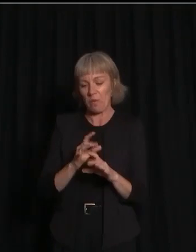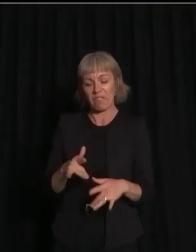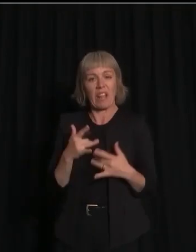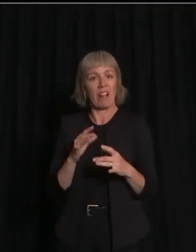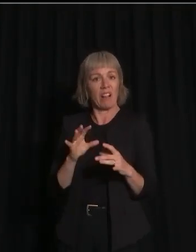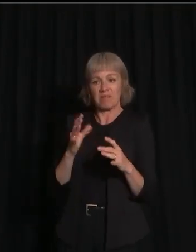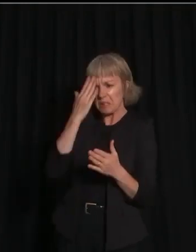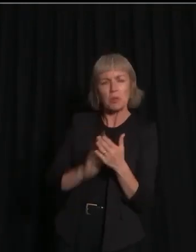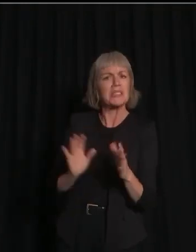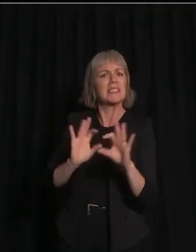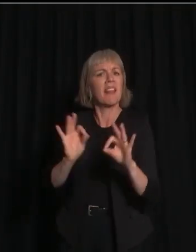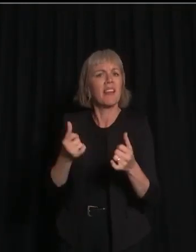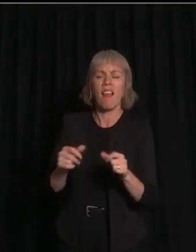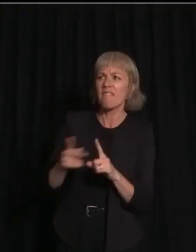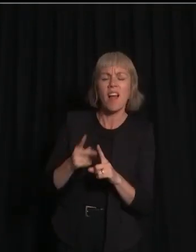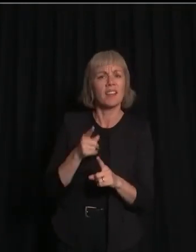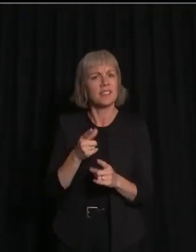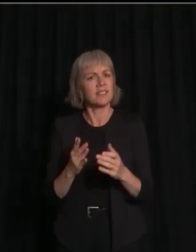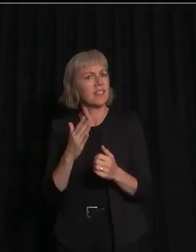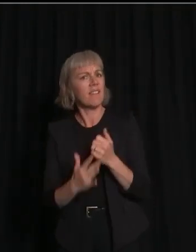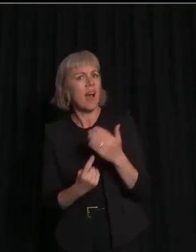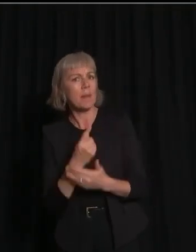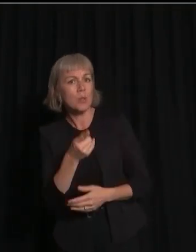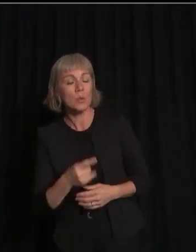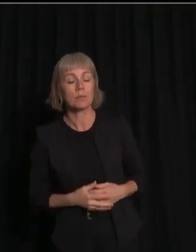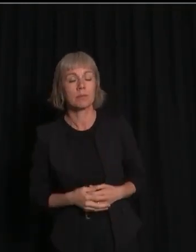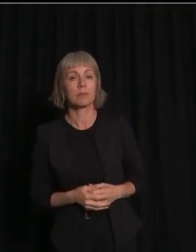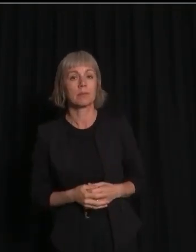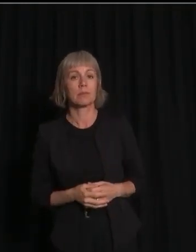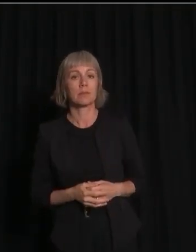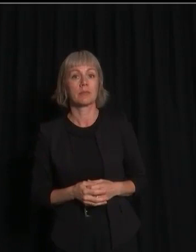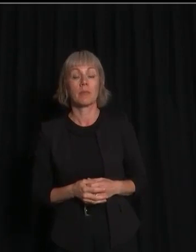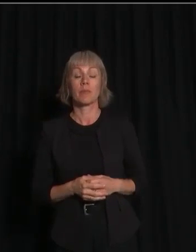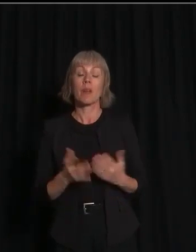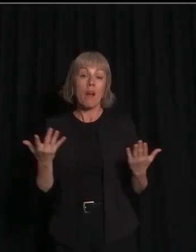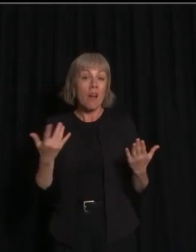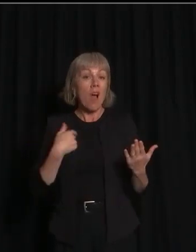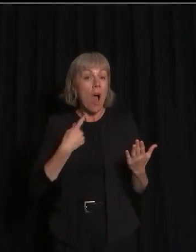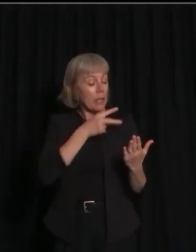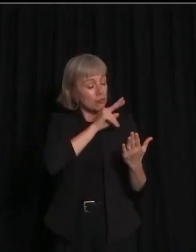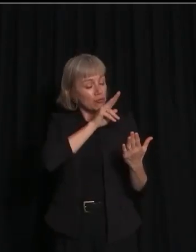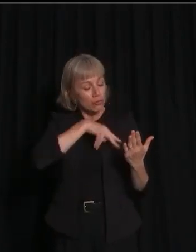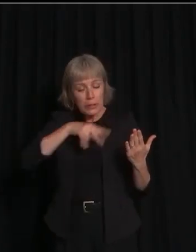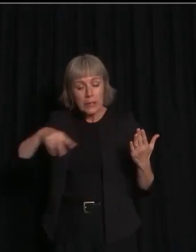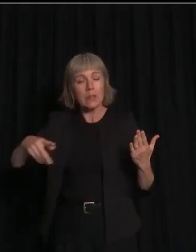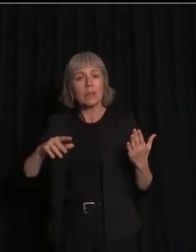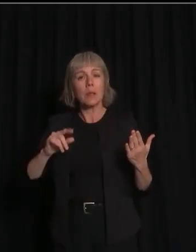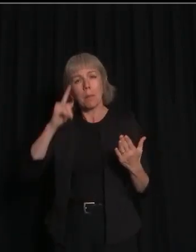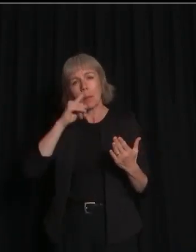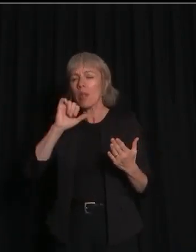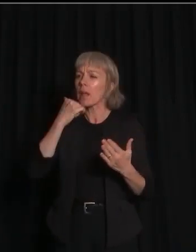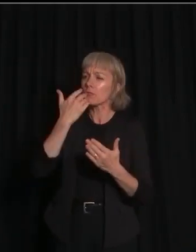oppression. So I know that I am not triggered by reading other people's accounts of